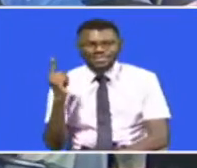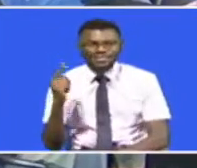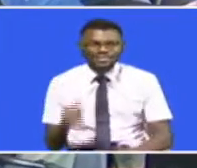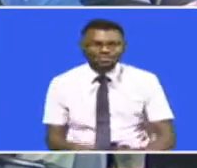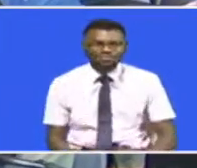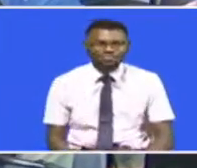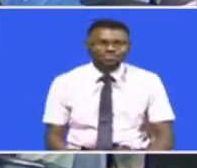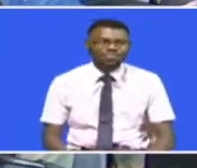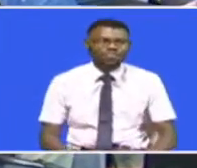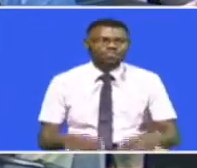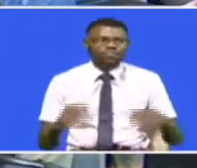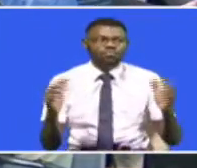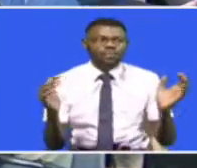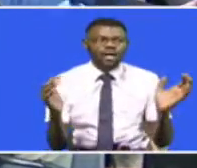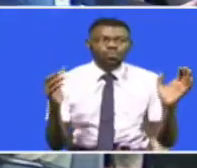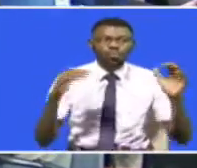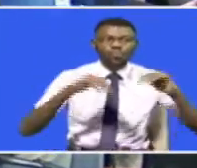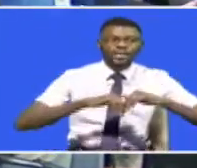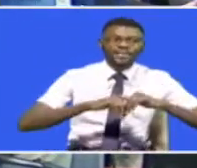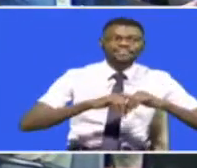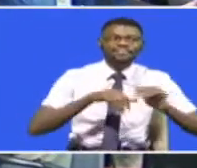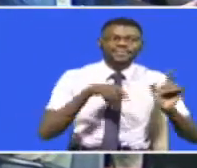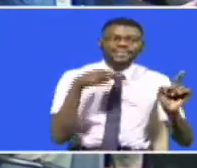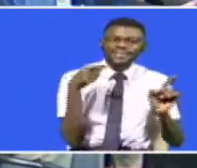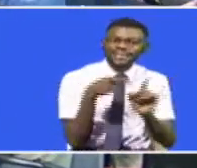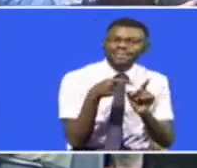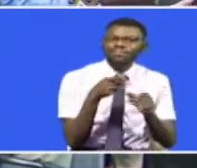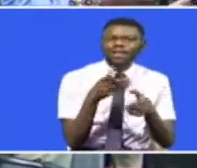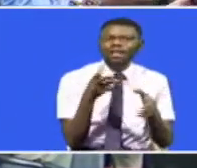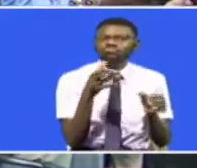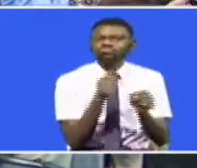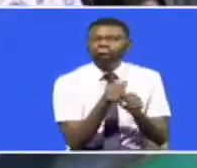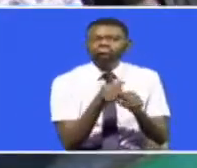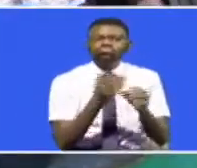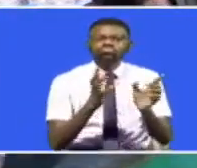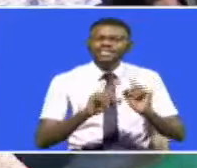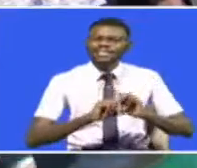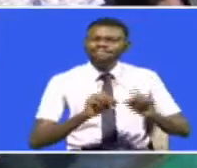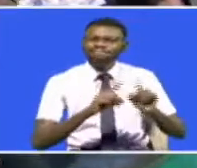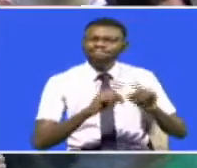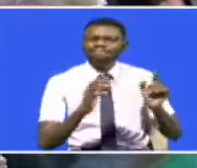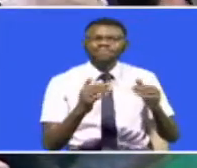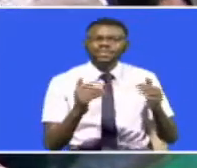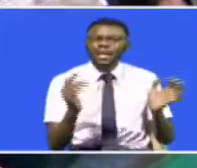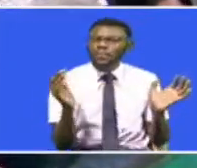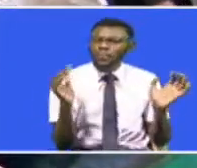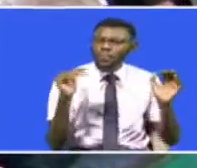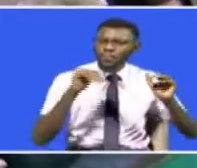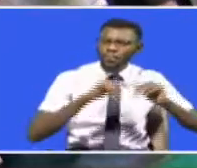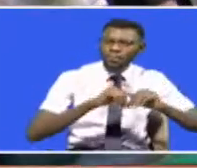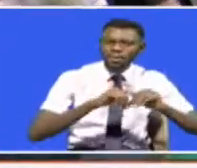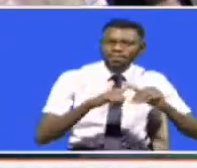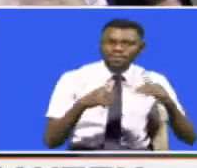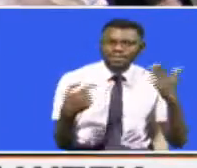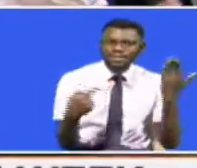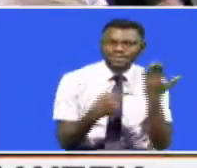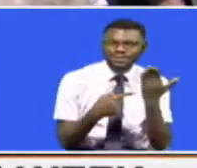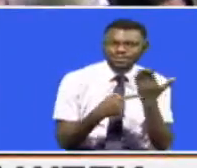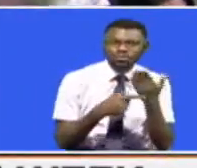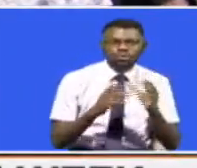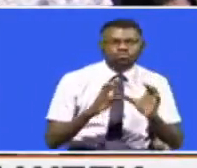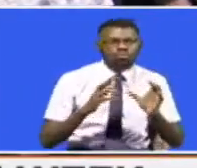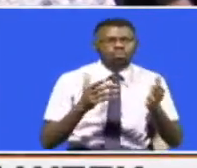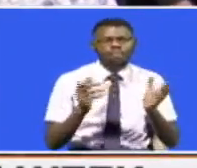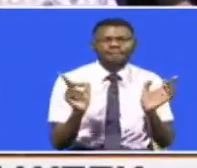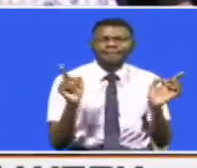ITW conference, which brings together industry leaders, decision makers and experts in the digital infrastructure community, has come to